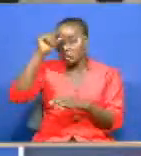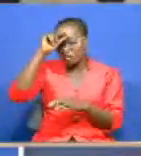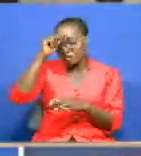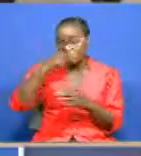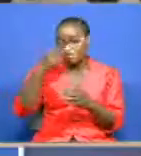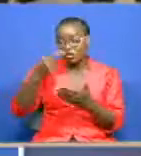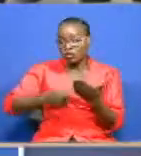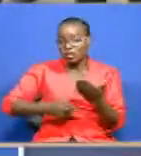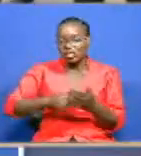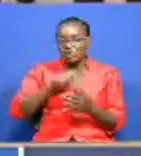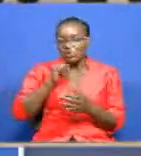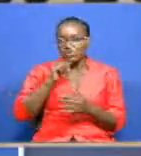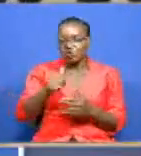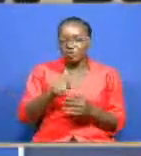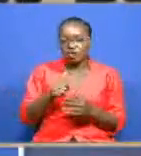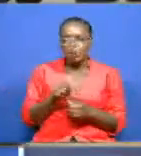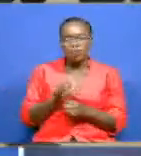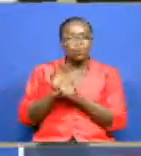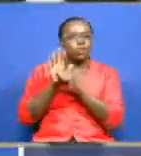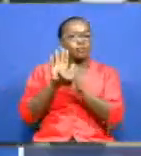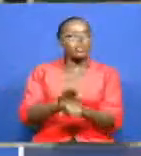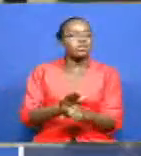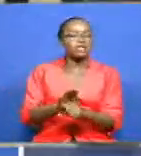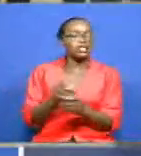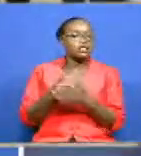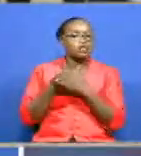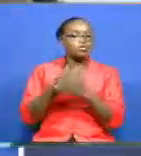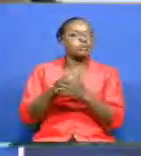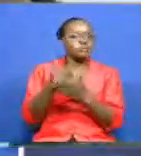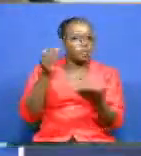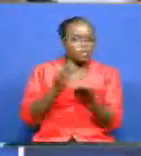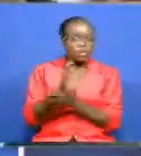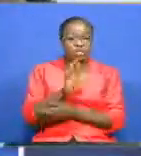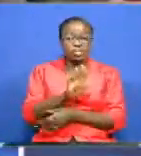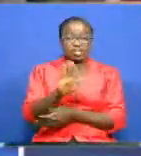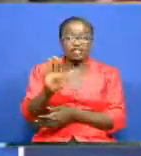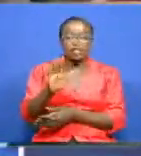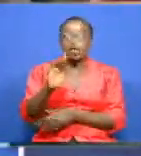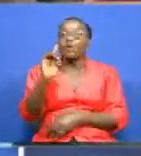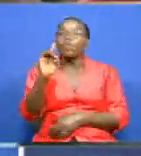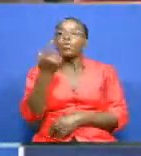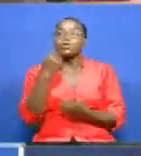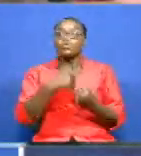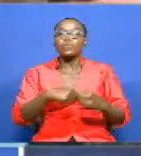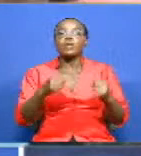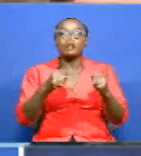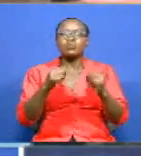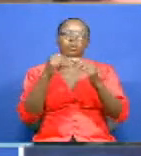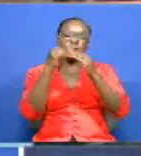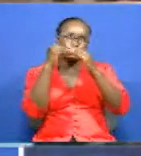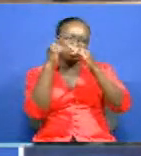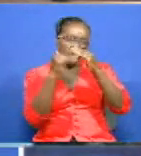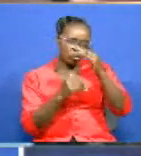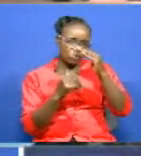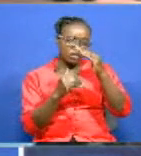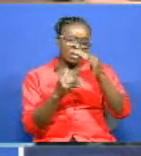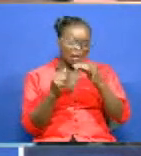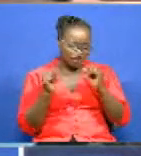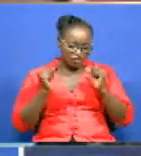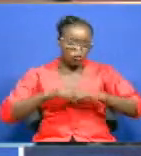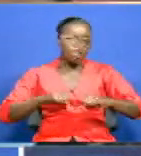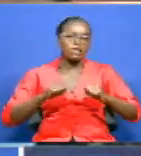saying they will not be coward in their push for their rights. Once we were able to reduce and to